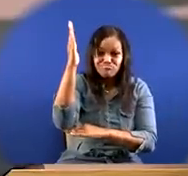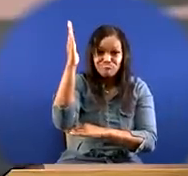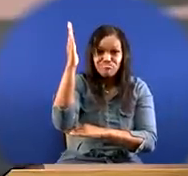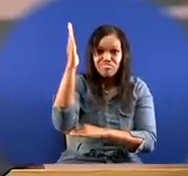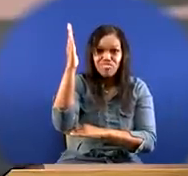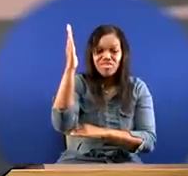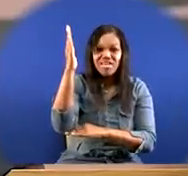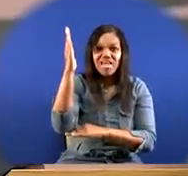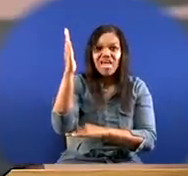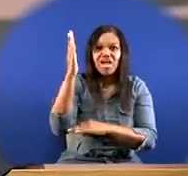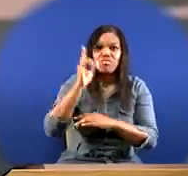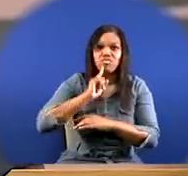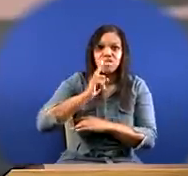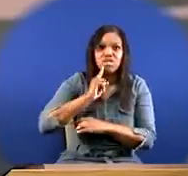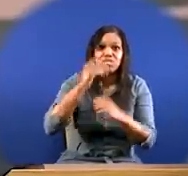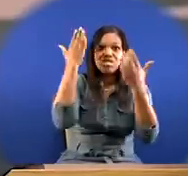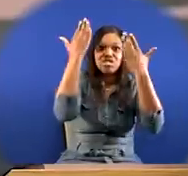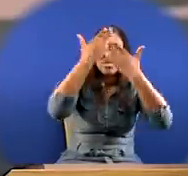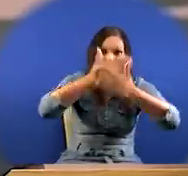for 3 hours.